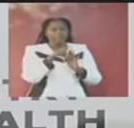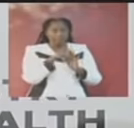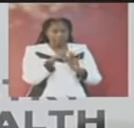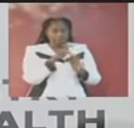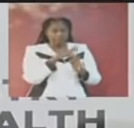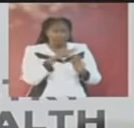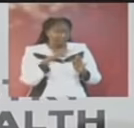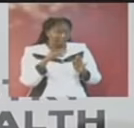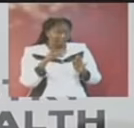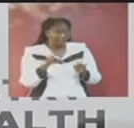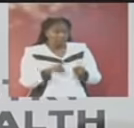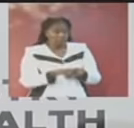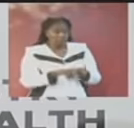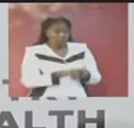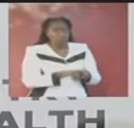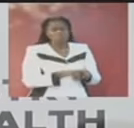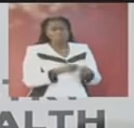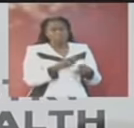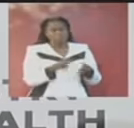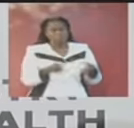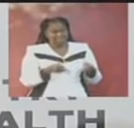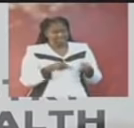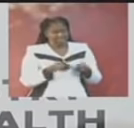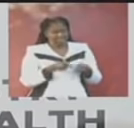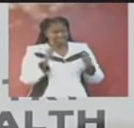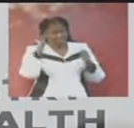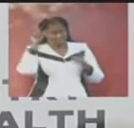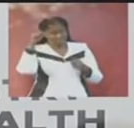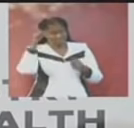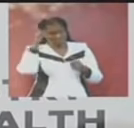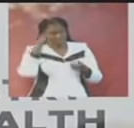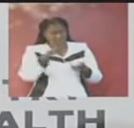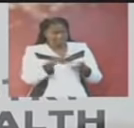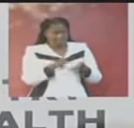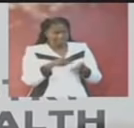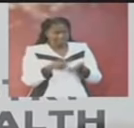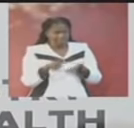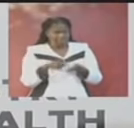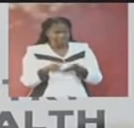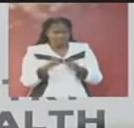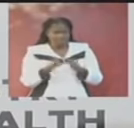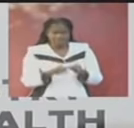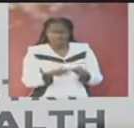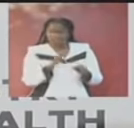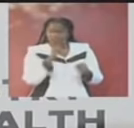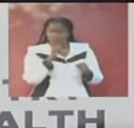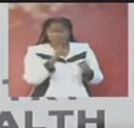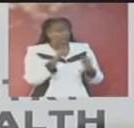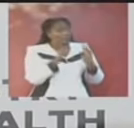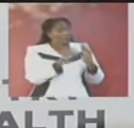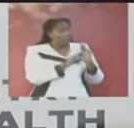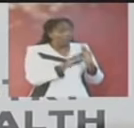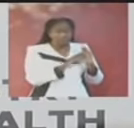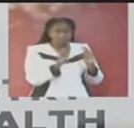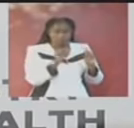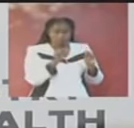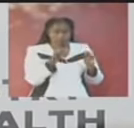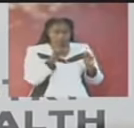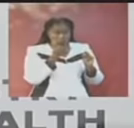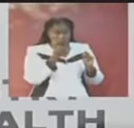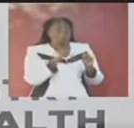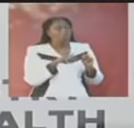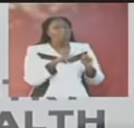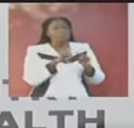important to note that on Saturday night, we had a very successful repatriation exercise in which